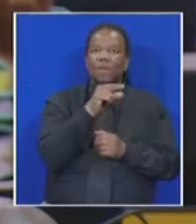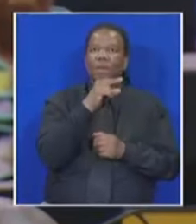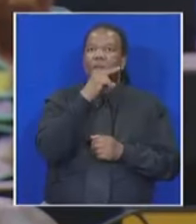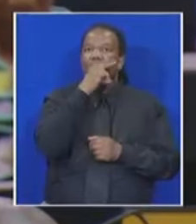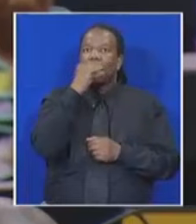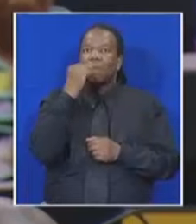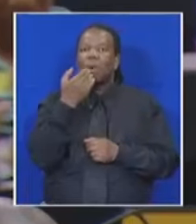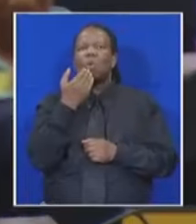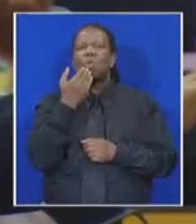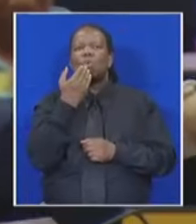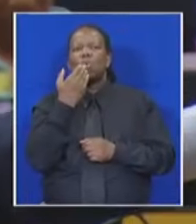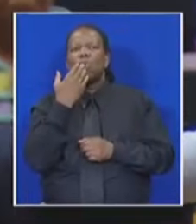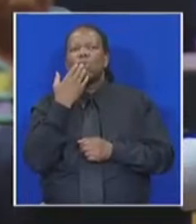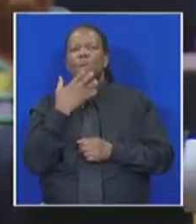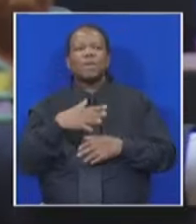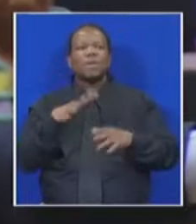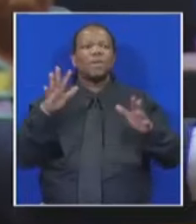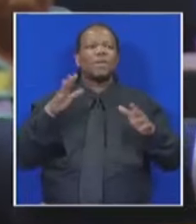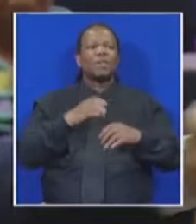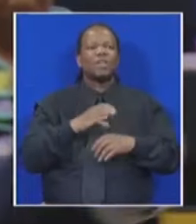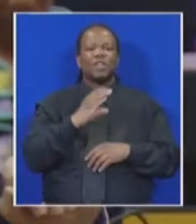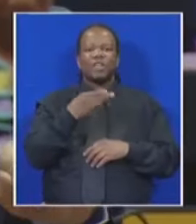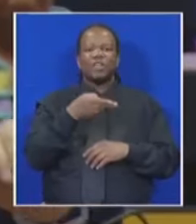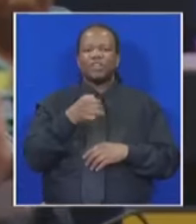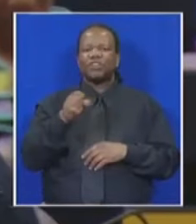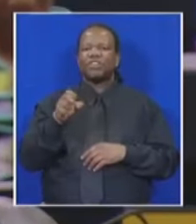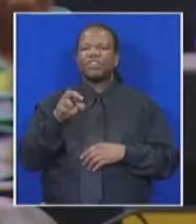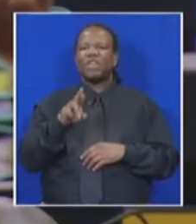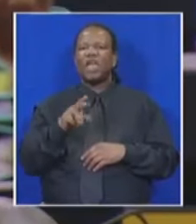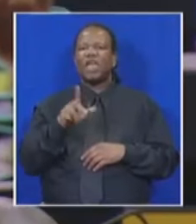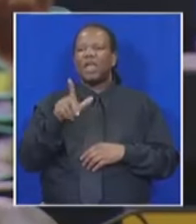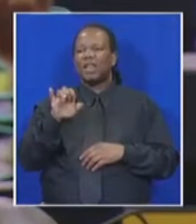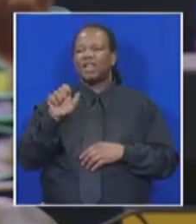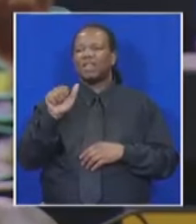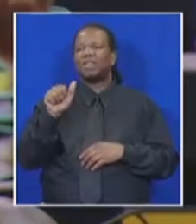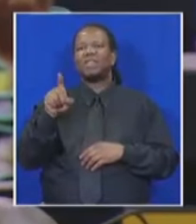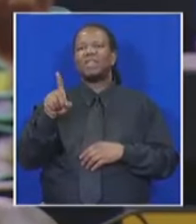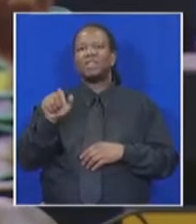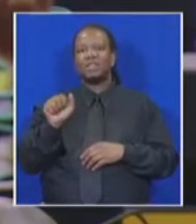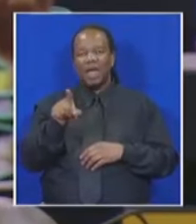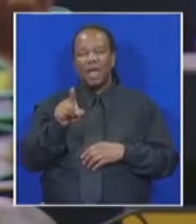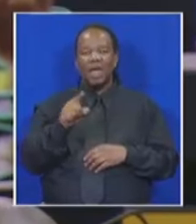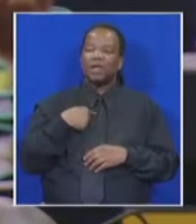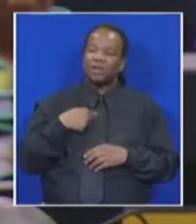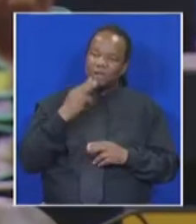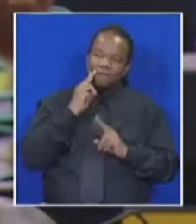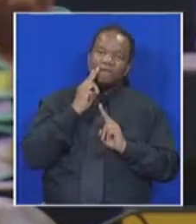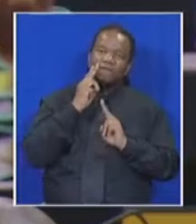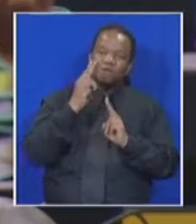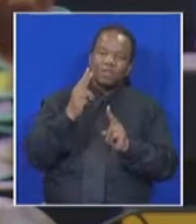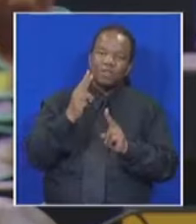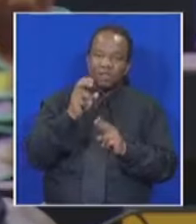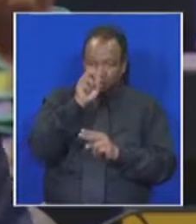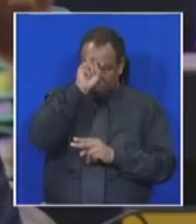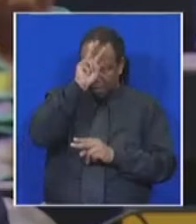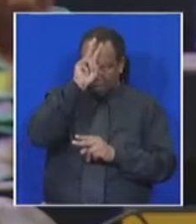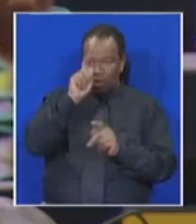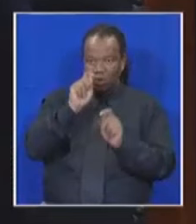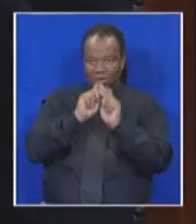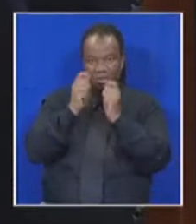cheerleader who got them into this unanimity and this feisty spirit to go and talk to the Springboks before the match on Saturday? Thank